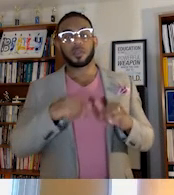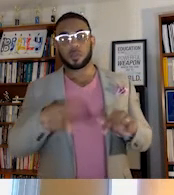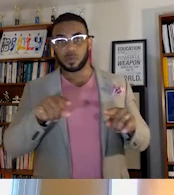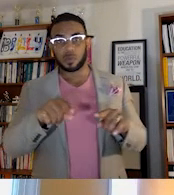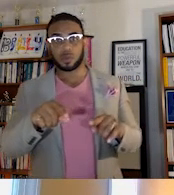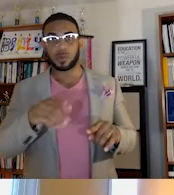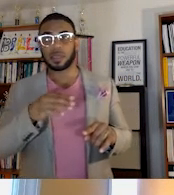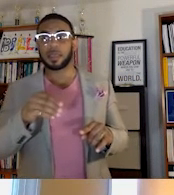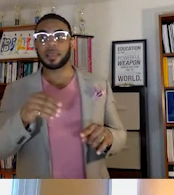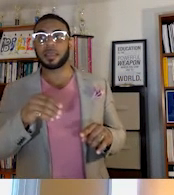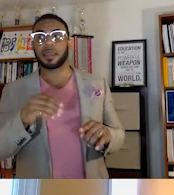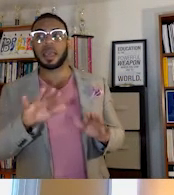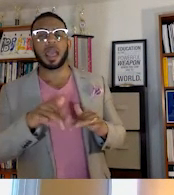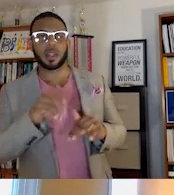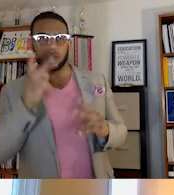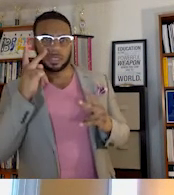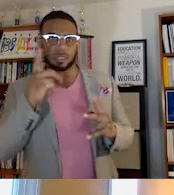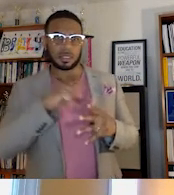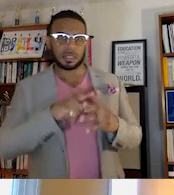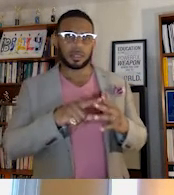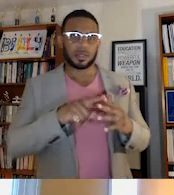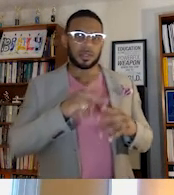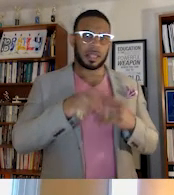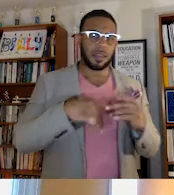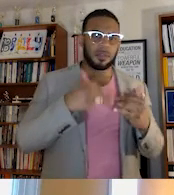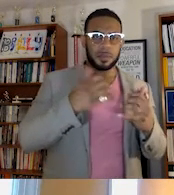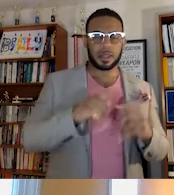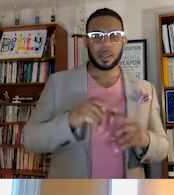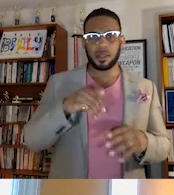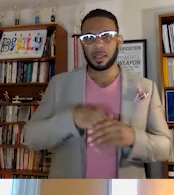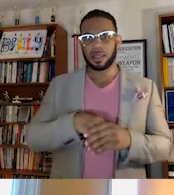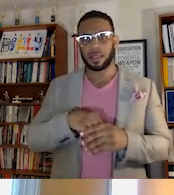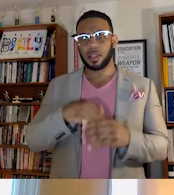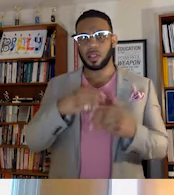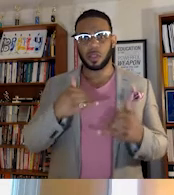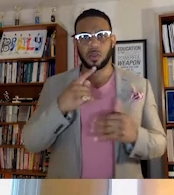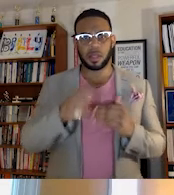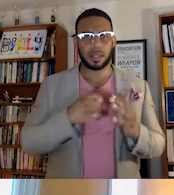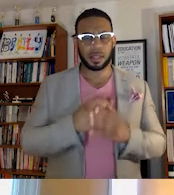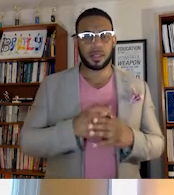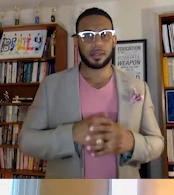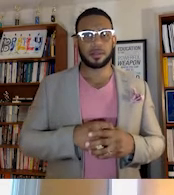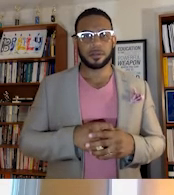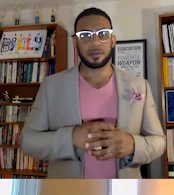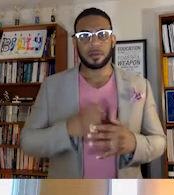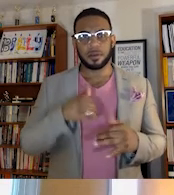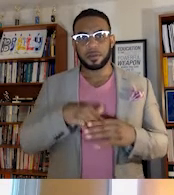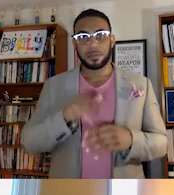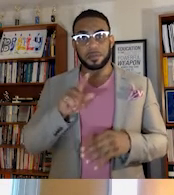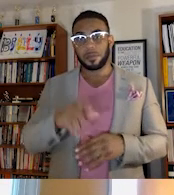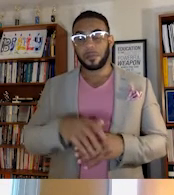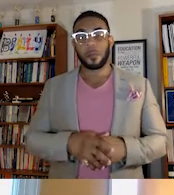you, and how do you see those concepts playing out in the current times that we're